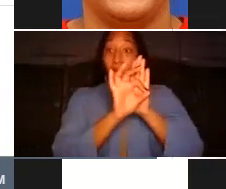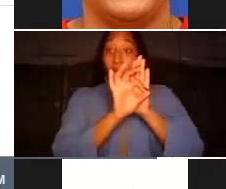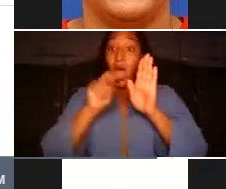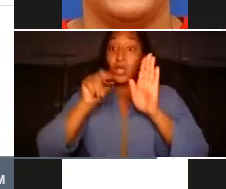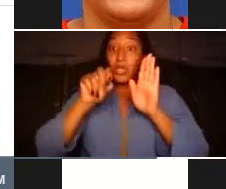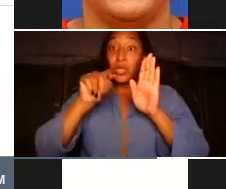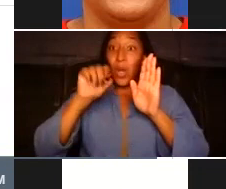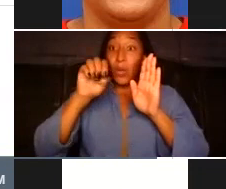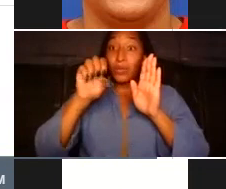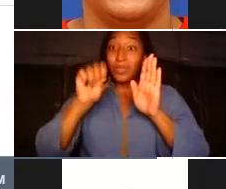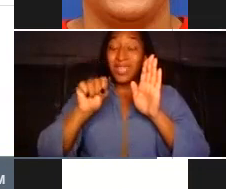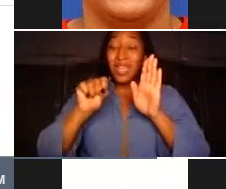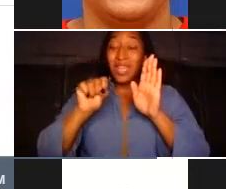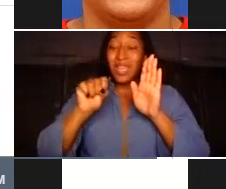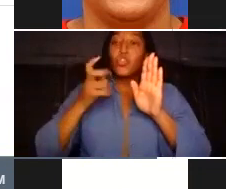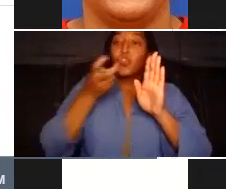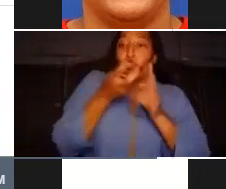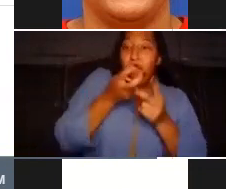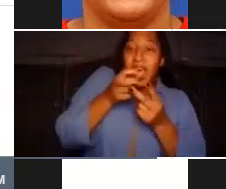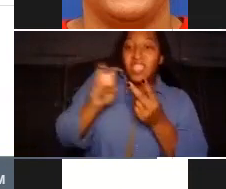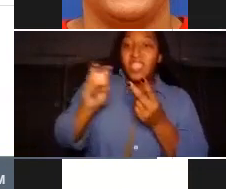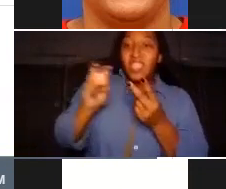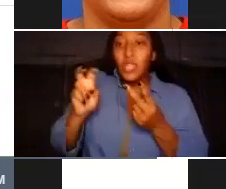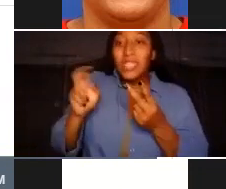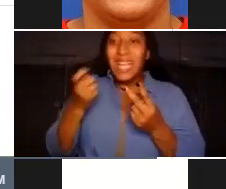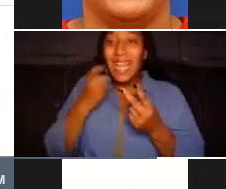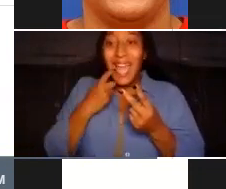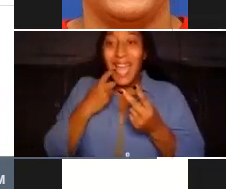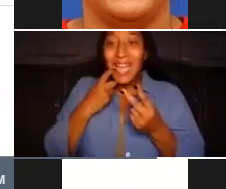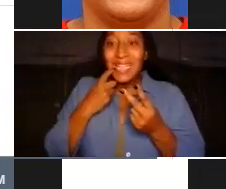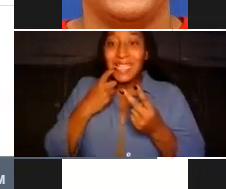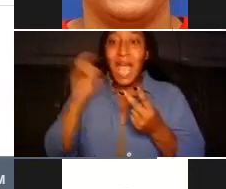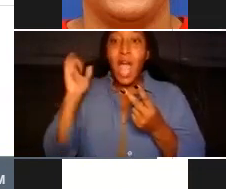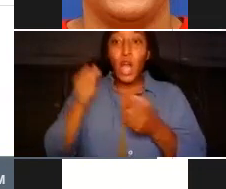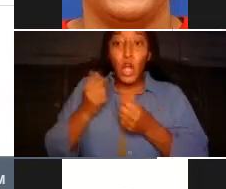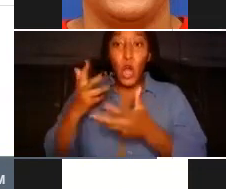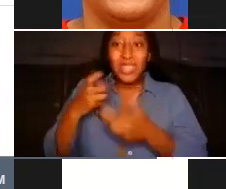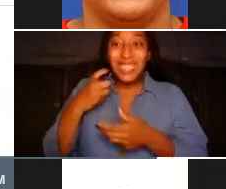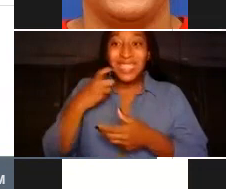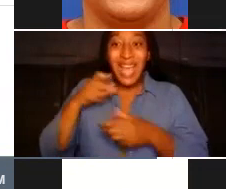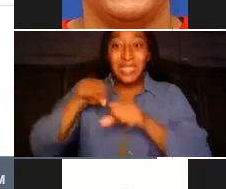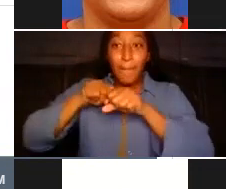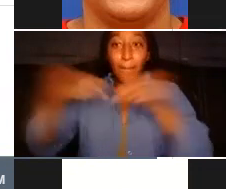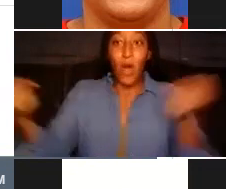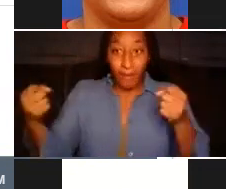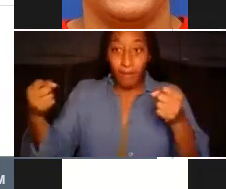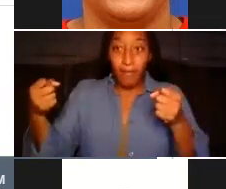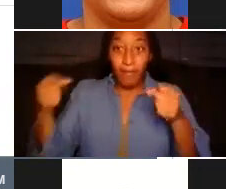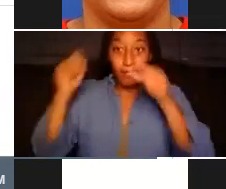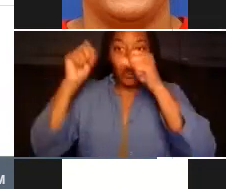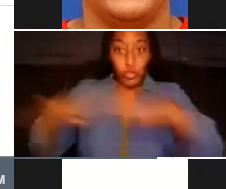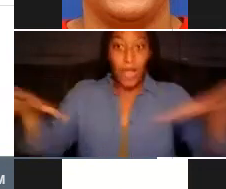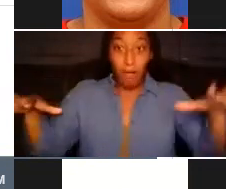of that note is the frequency of oscillation for the wave that's being created. That wave